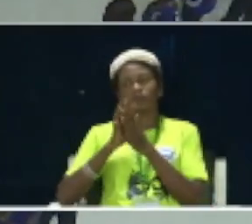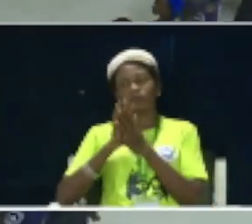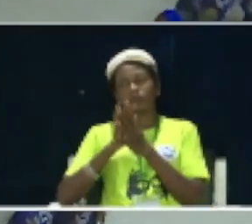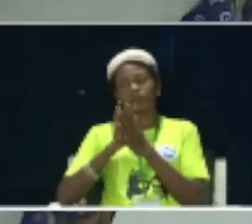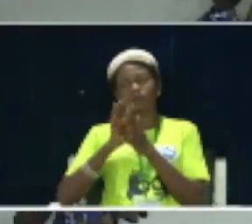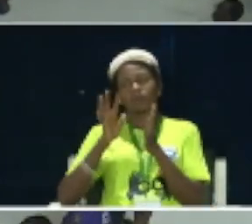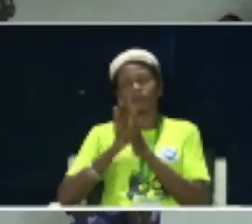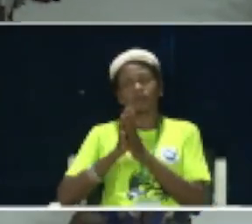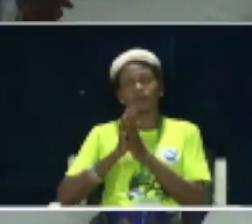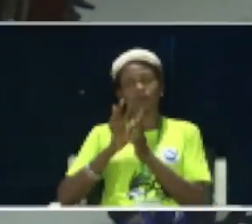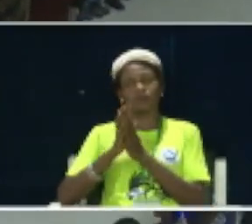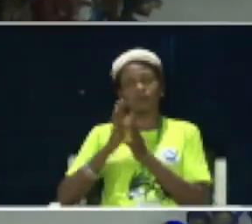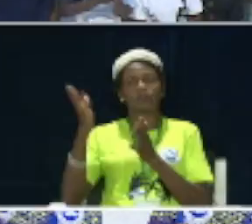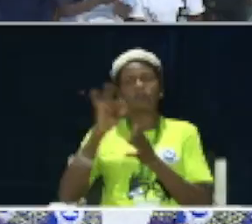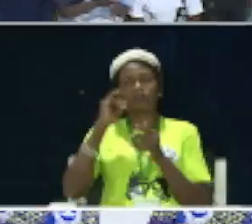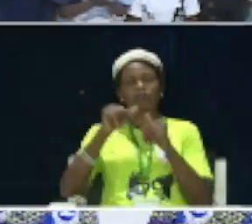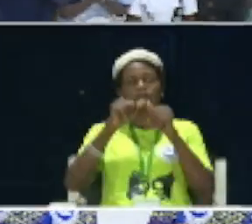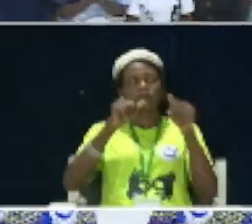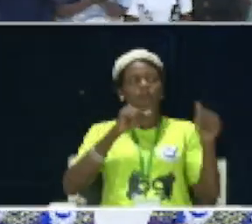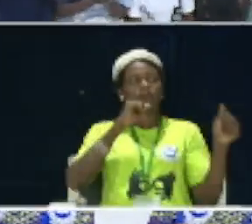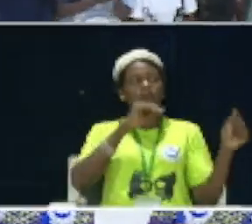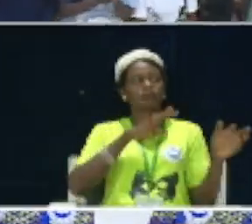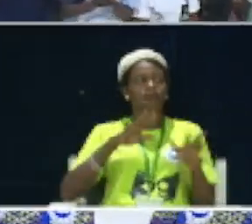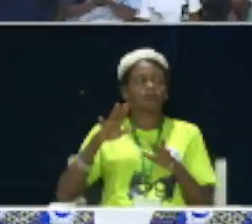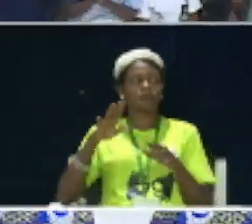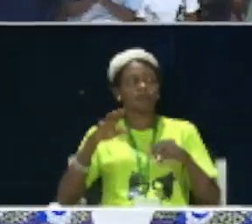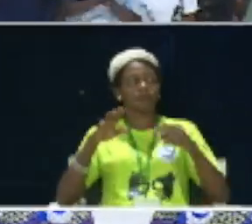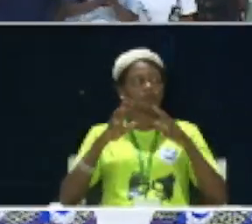There is a fountain filled with blood. No.